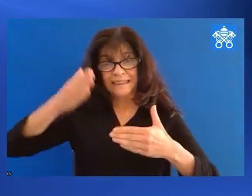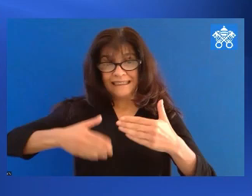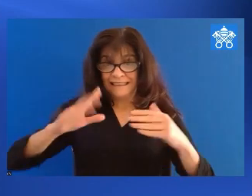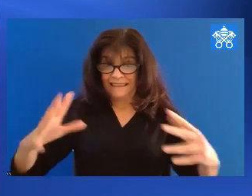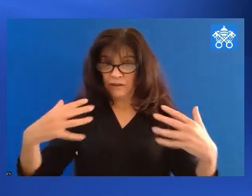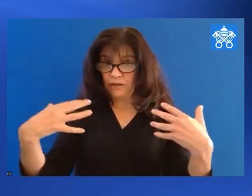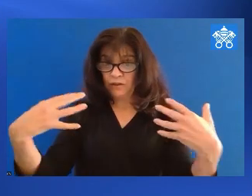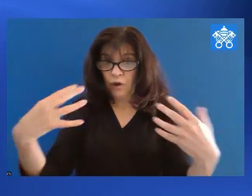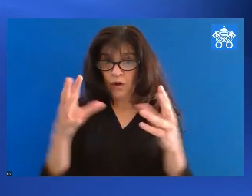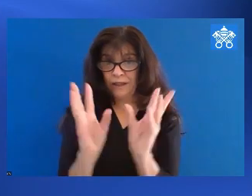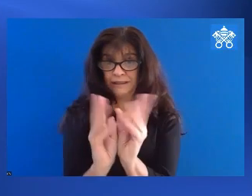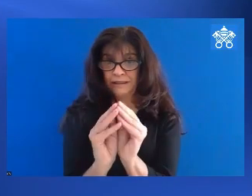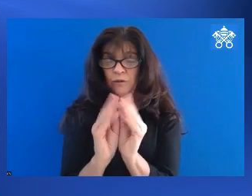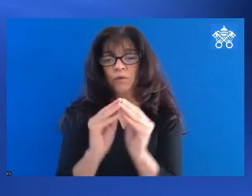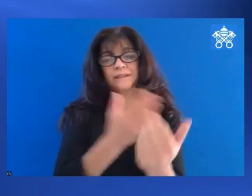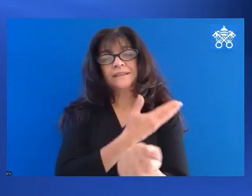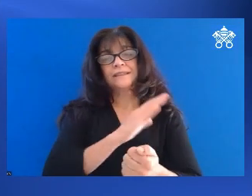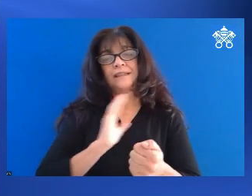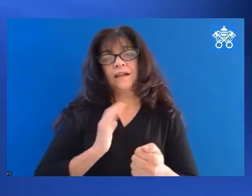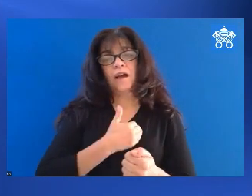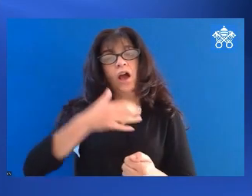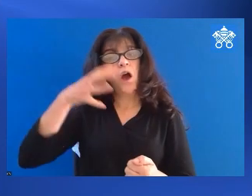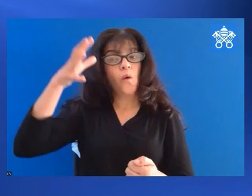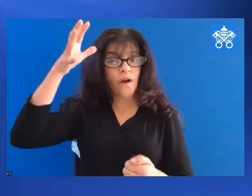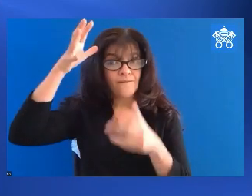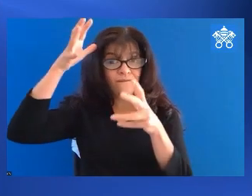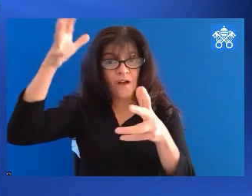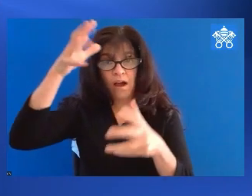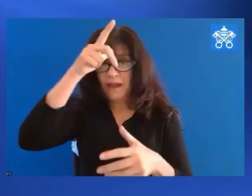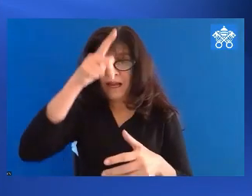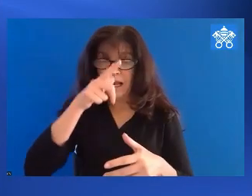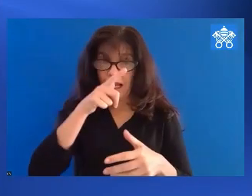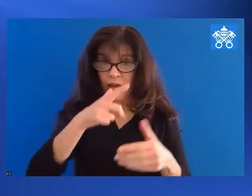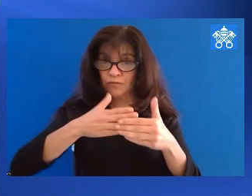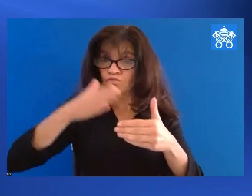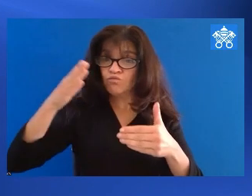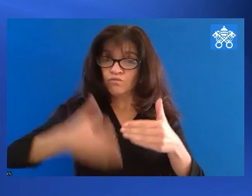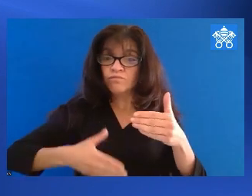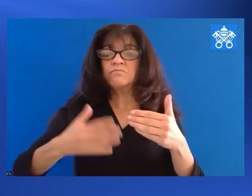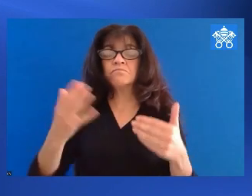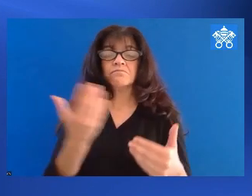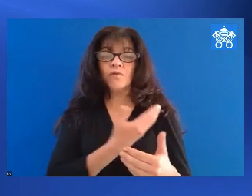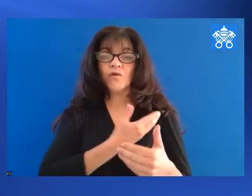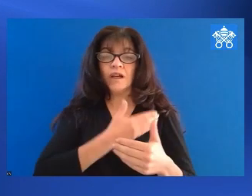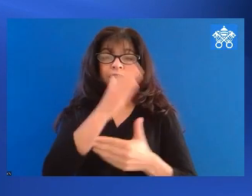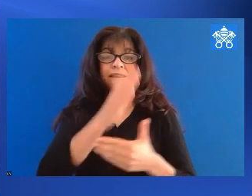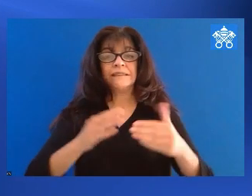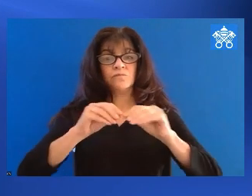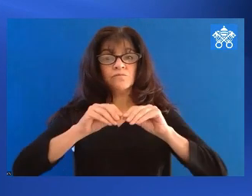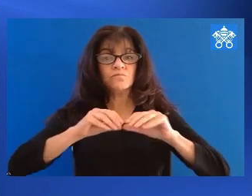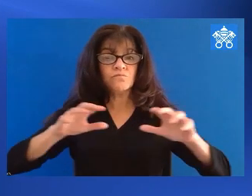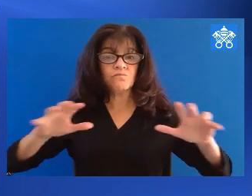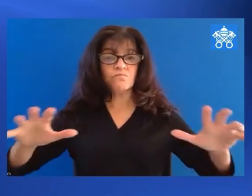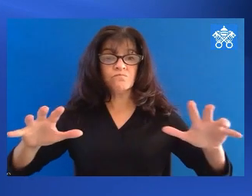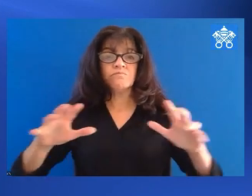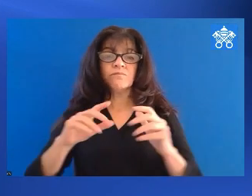A conclusione di questa udienza canteremo la preghiera del Padre Nostro in latino, terminata la quale il Santo Padre